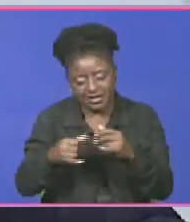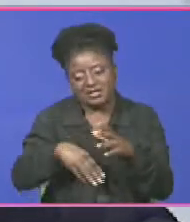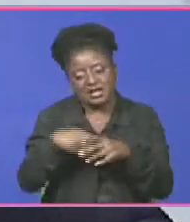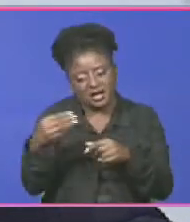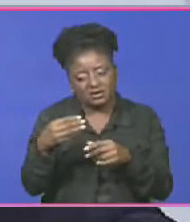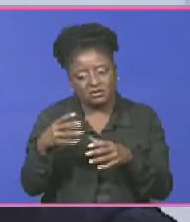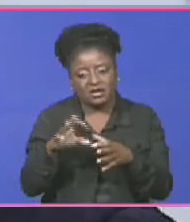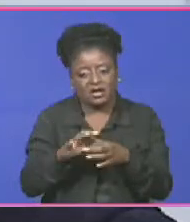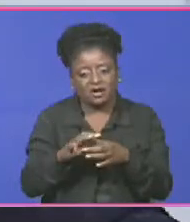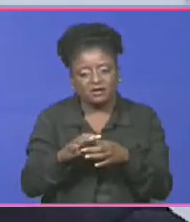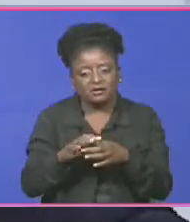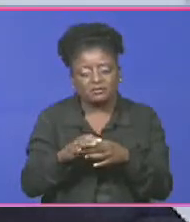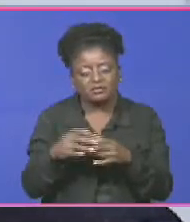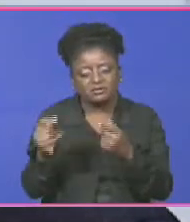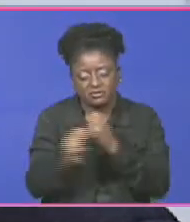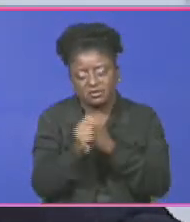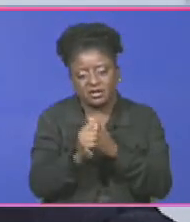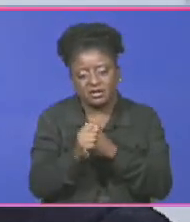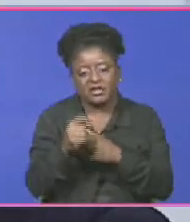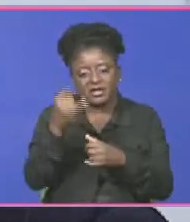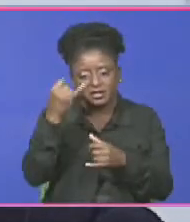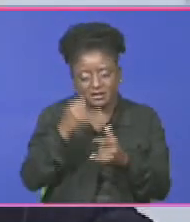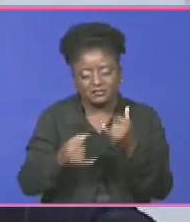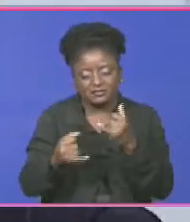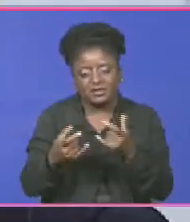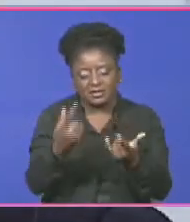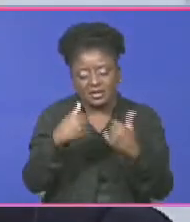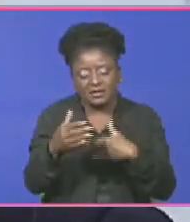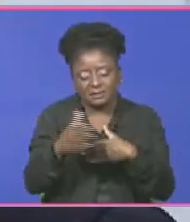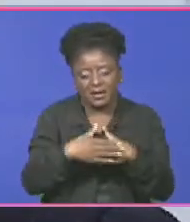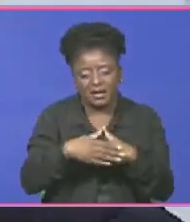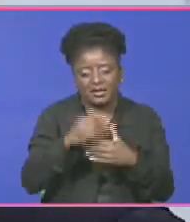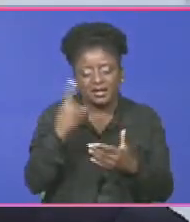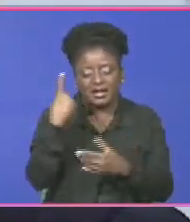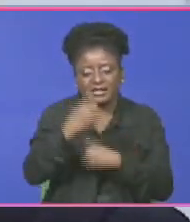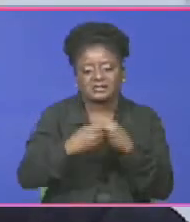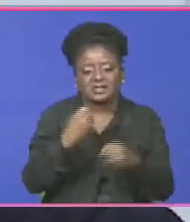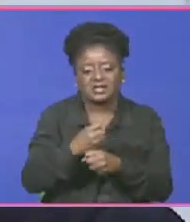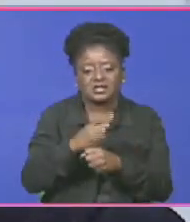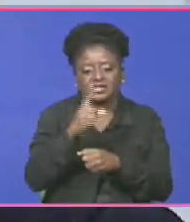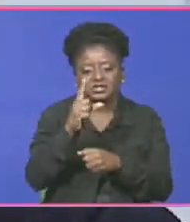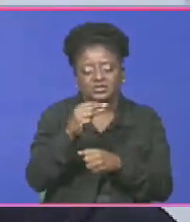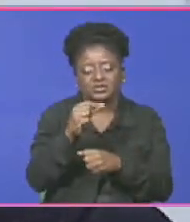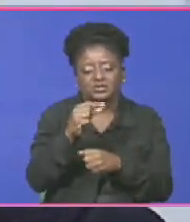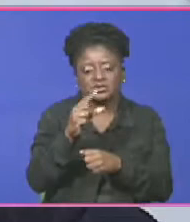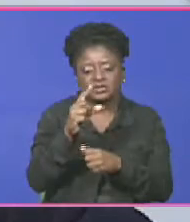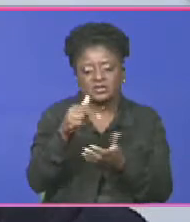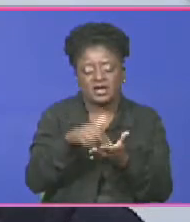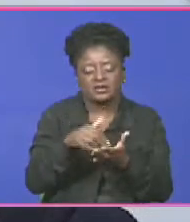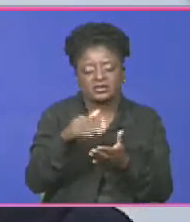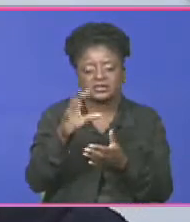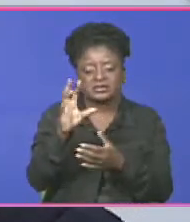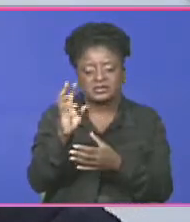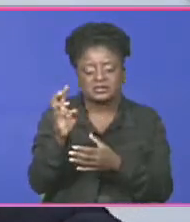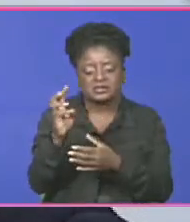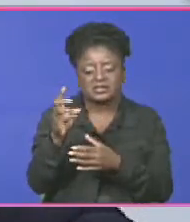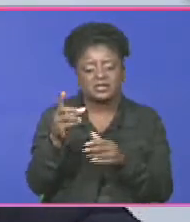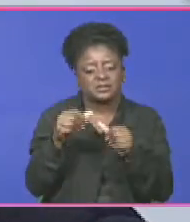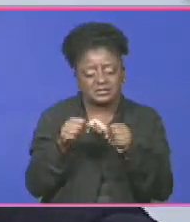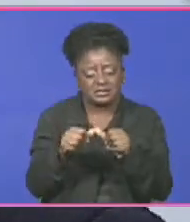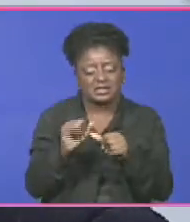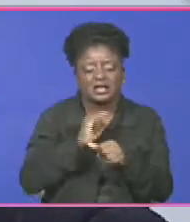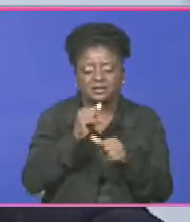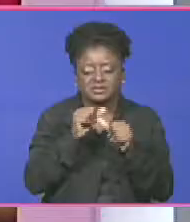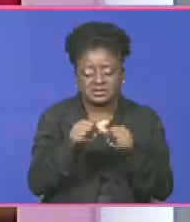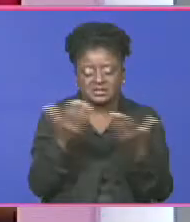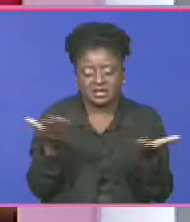came back last year, February 2016. You know, but through it all, I'm grateful I'm still here. You know, so every day